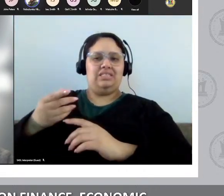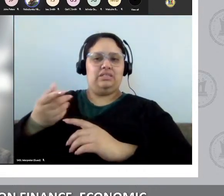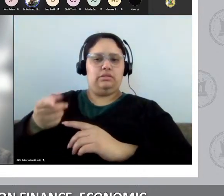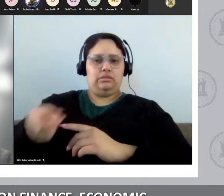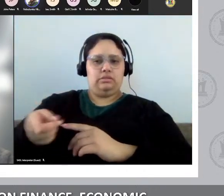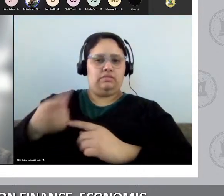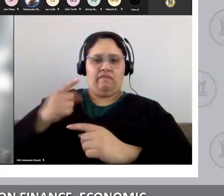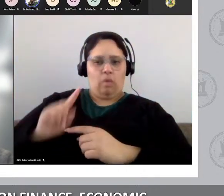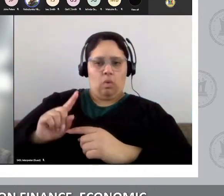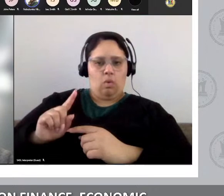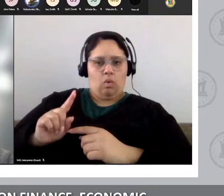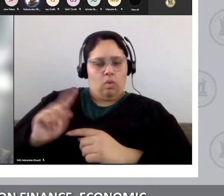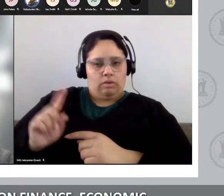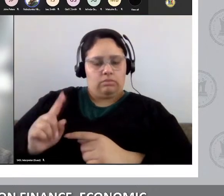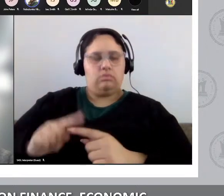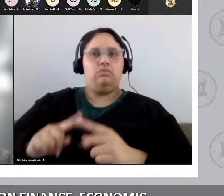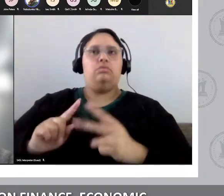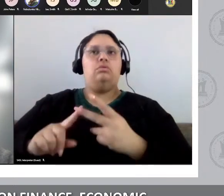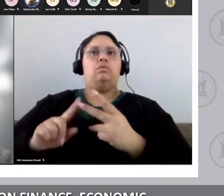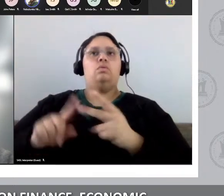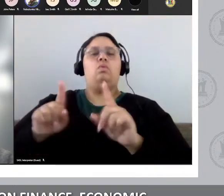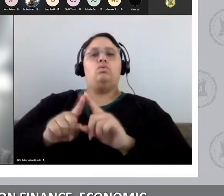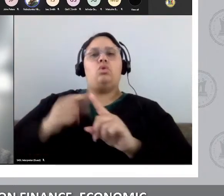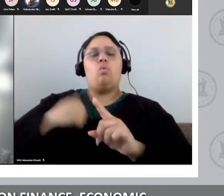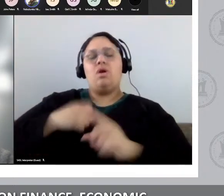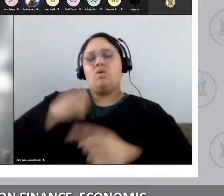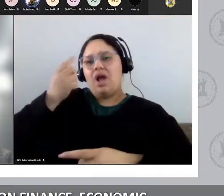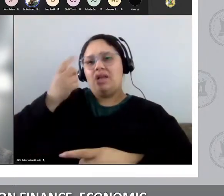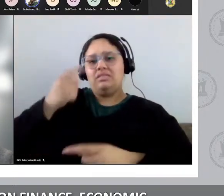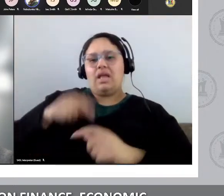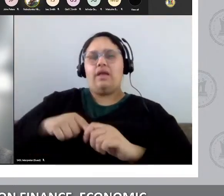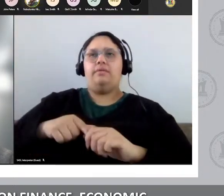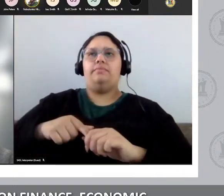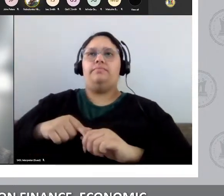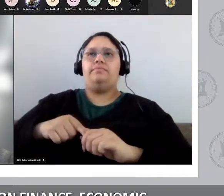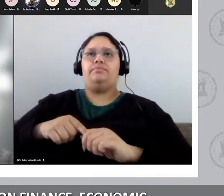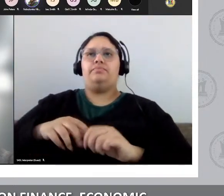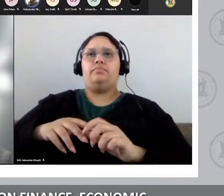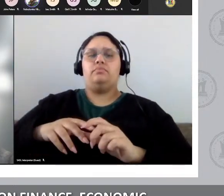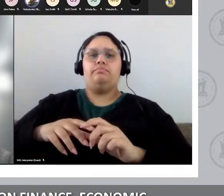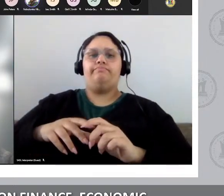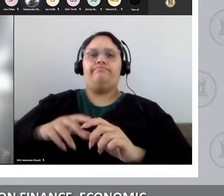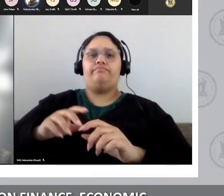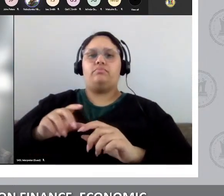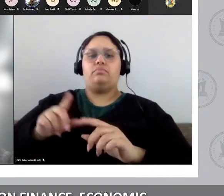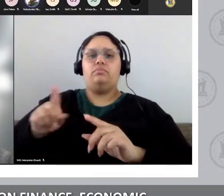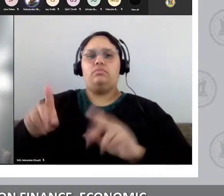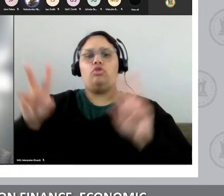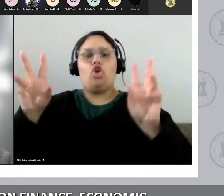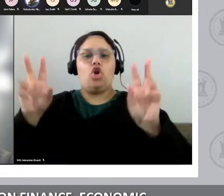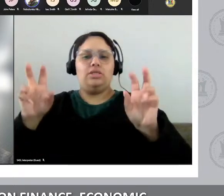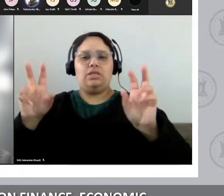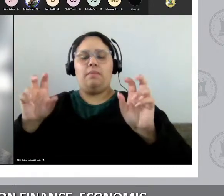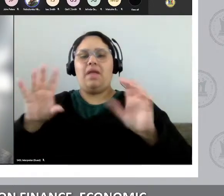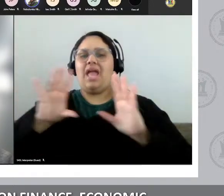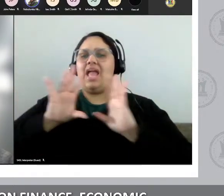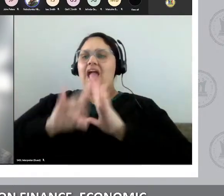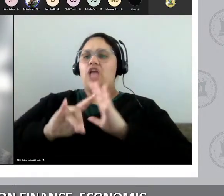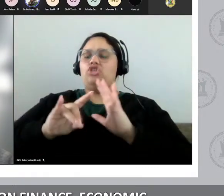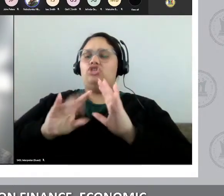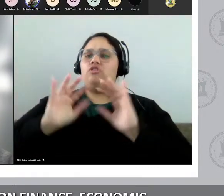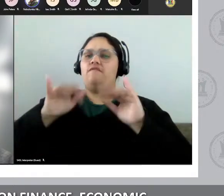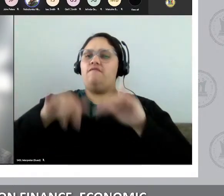those for? And then I would like to understand this concept of the cash flow